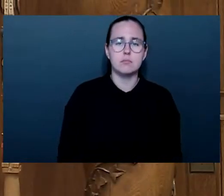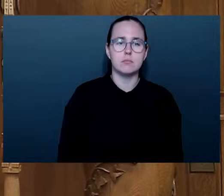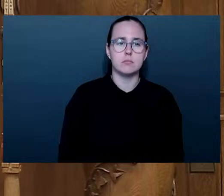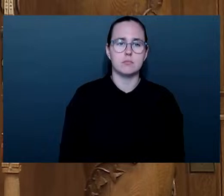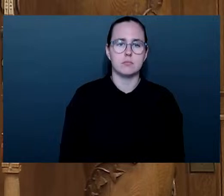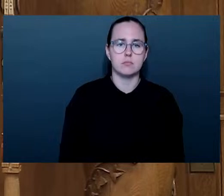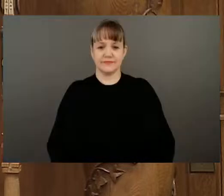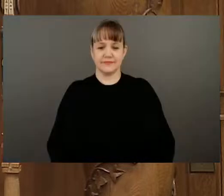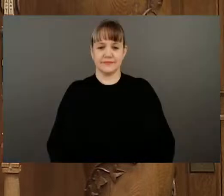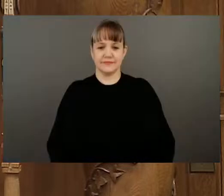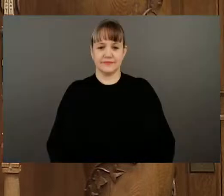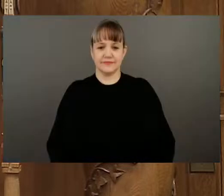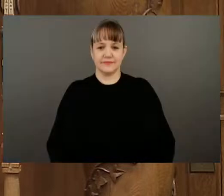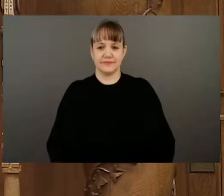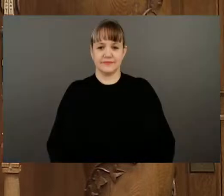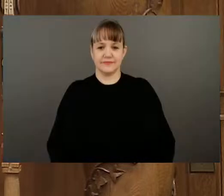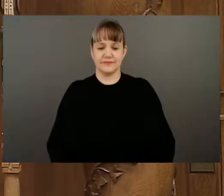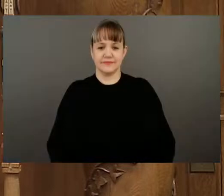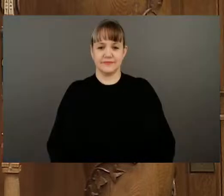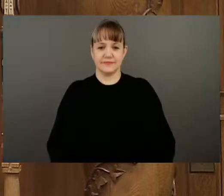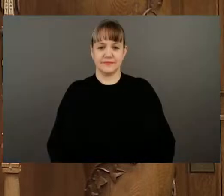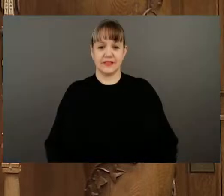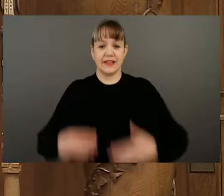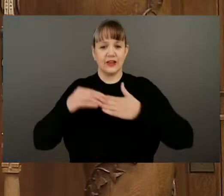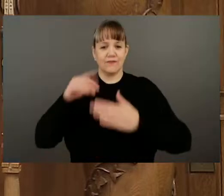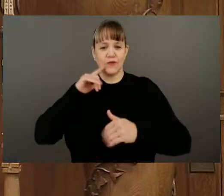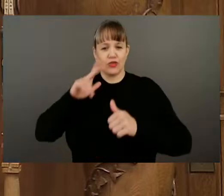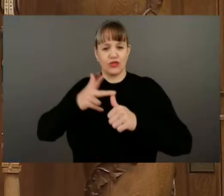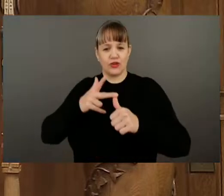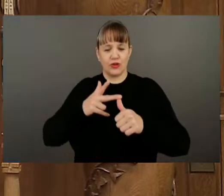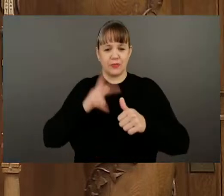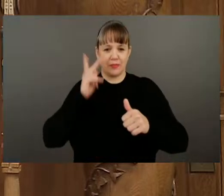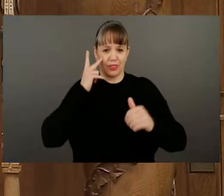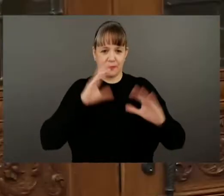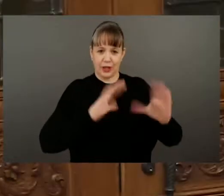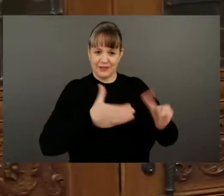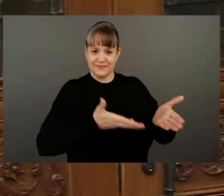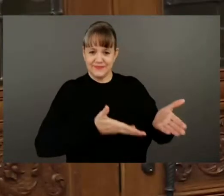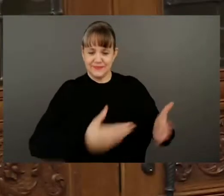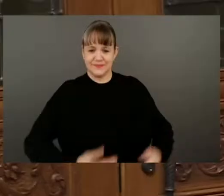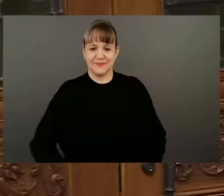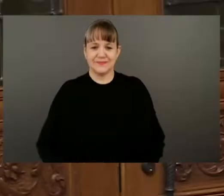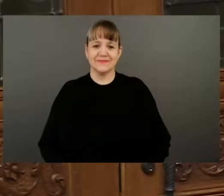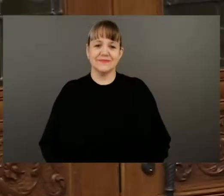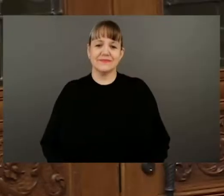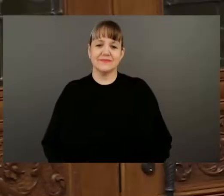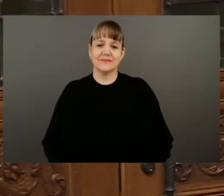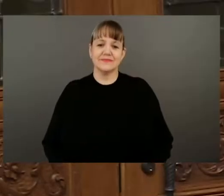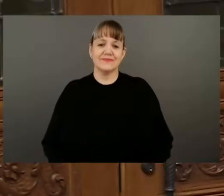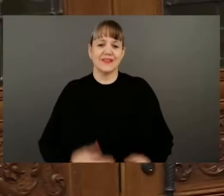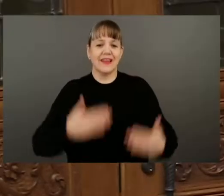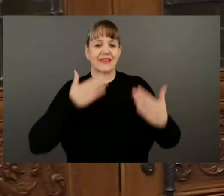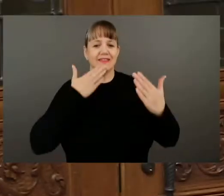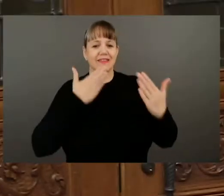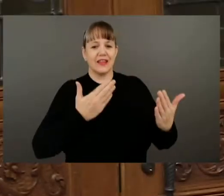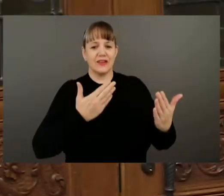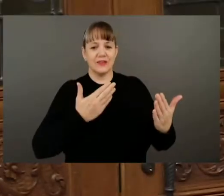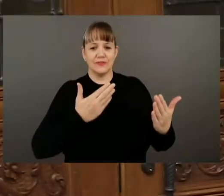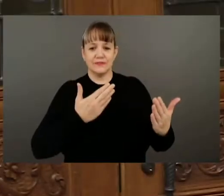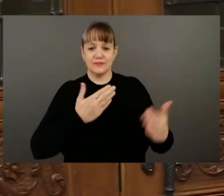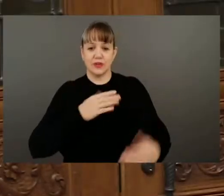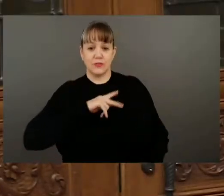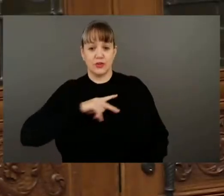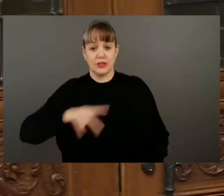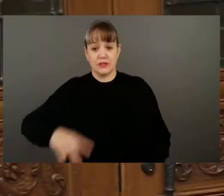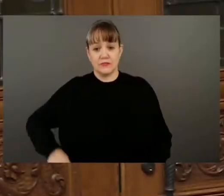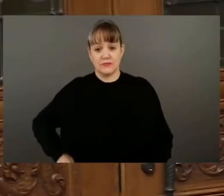Leader of the third party. Thank you, Honourable Speaker. Along the route of the Prince Rupert gas transmission line that incidentally doesn't go to Prince Rupert and doesn't